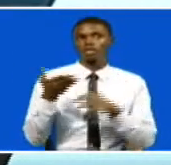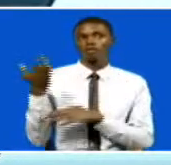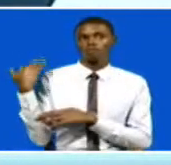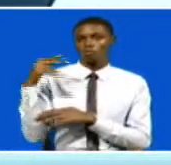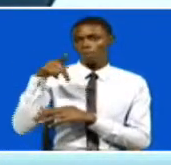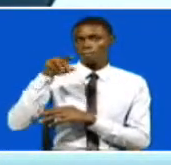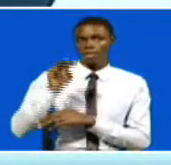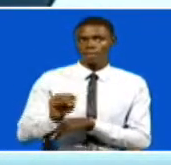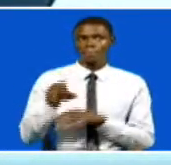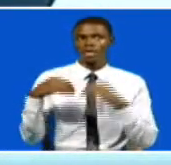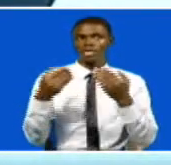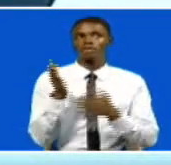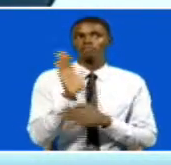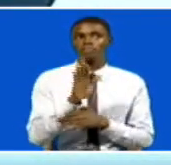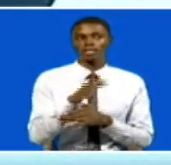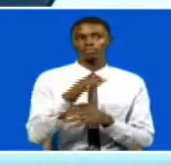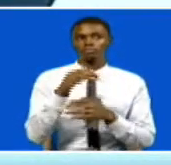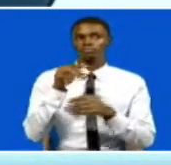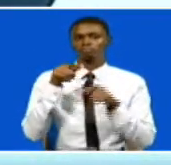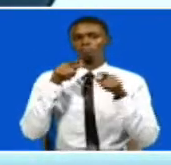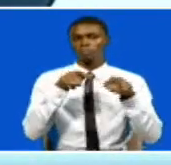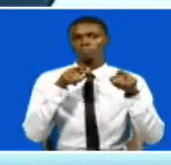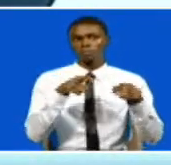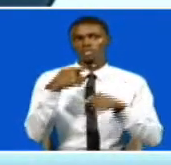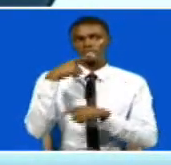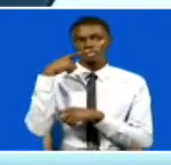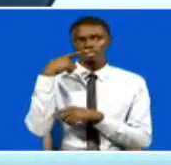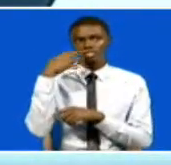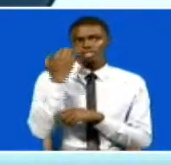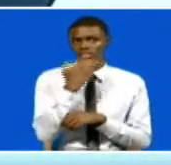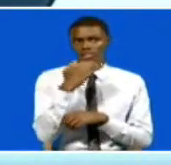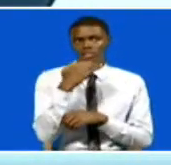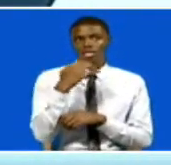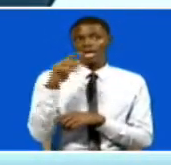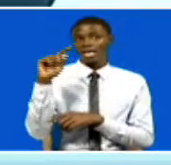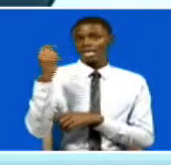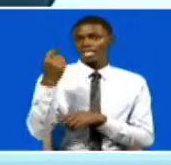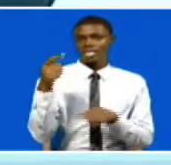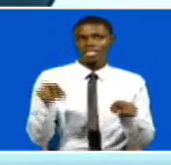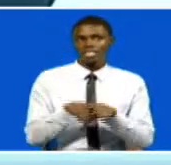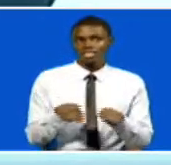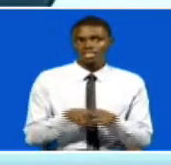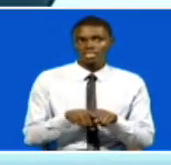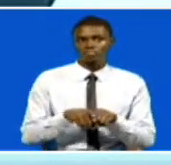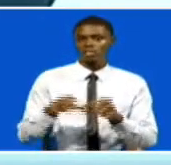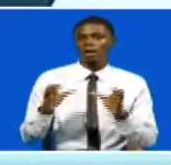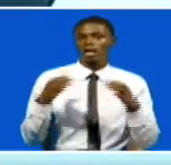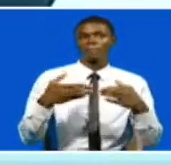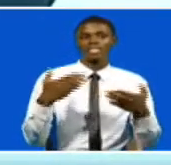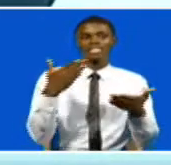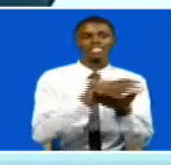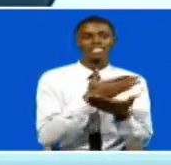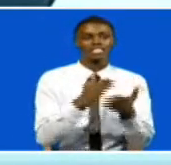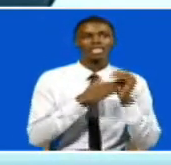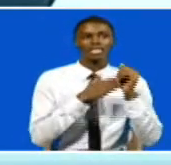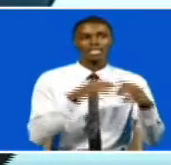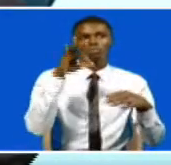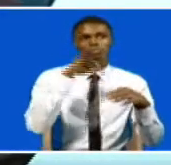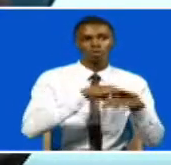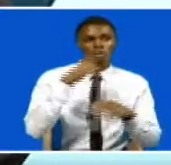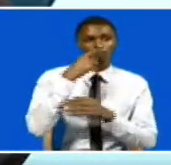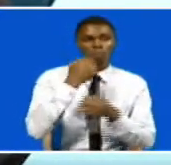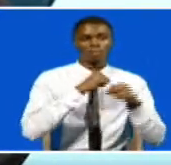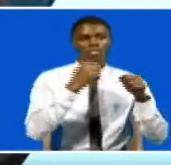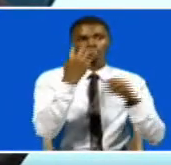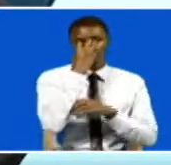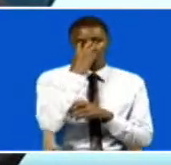Premier hit back at Deputy President Rigathi Gachagua over his sentiments that Kenya is like a company where shareholders who voted for President